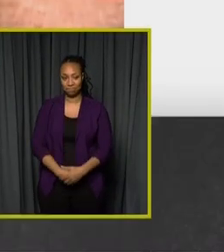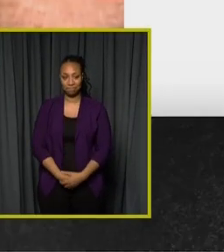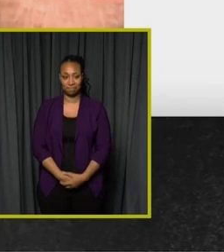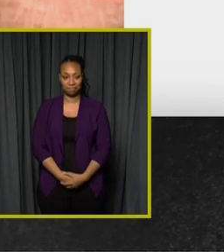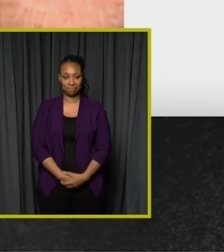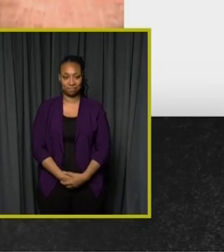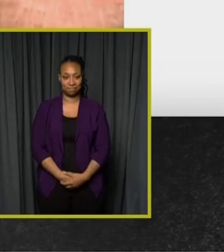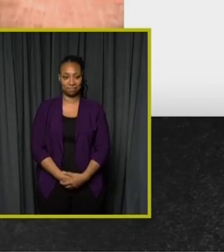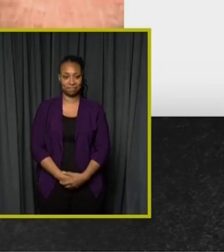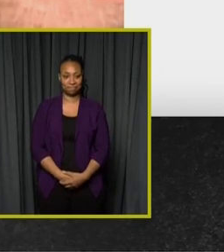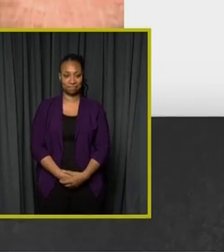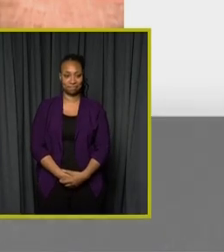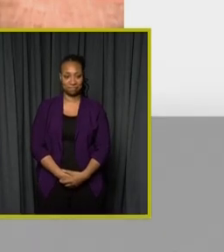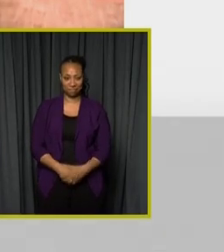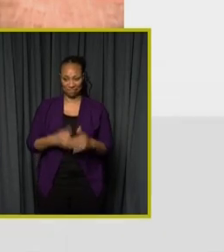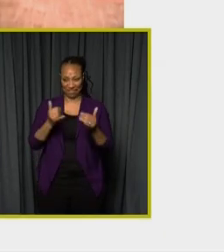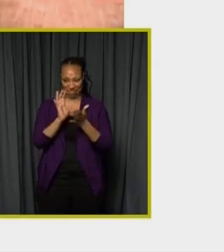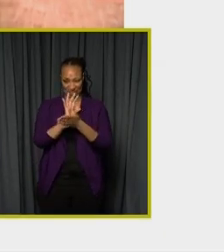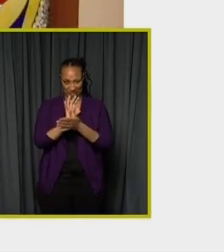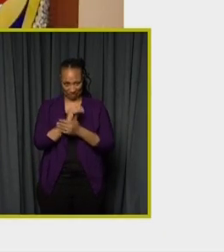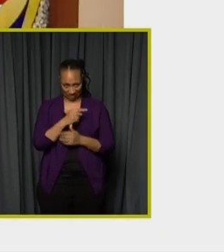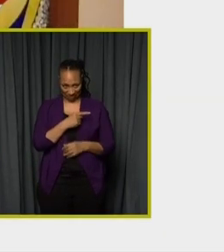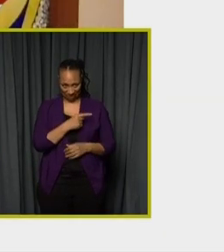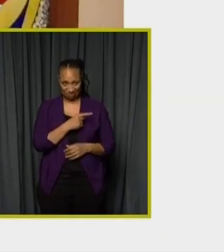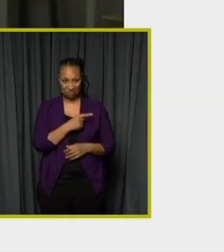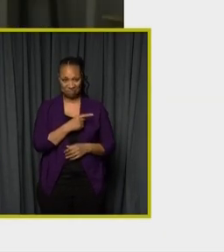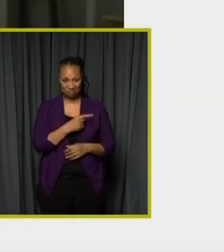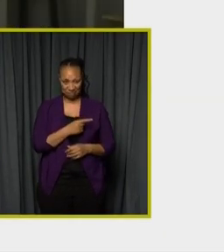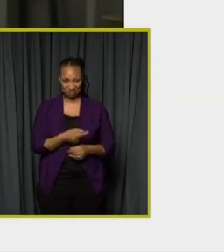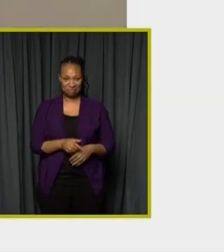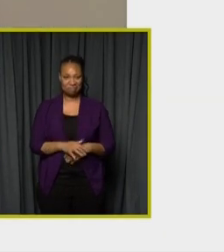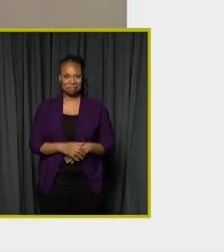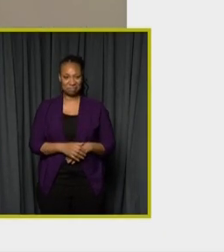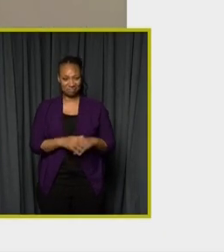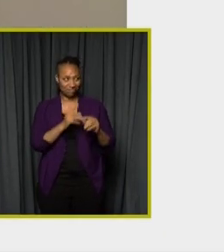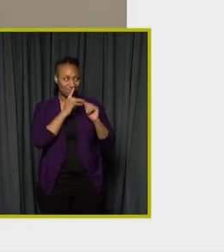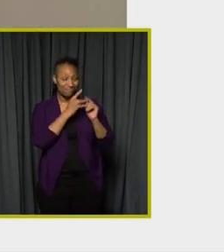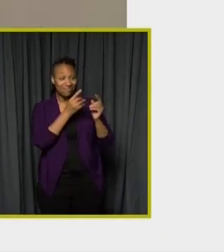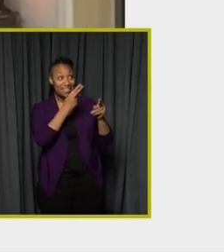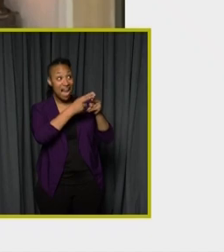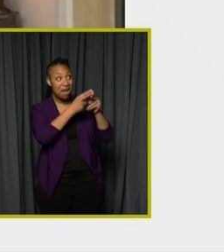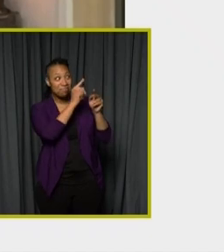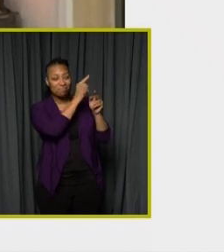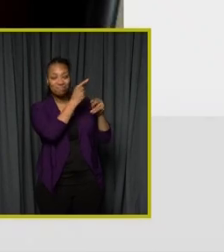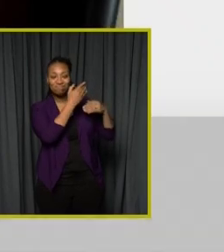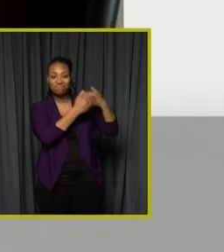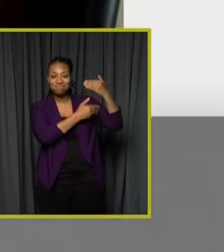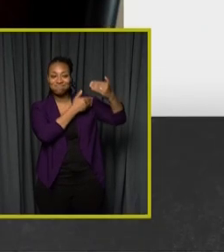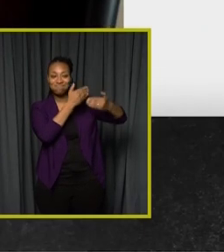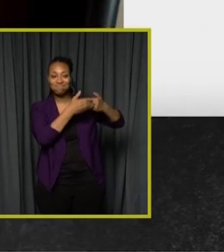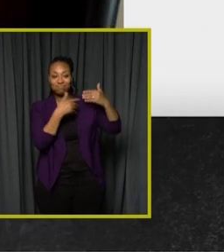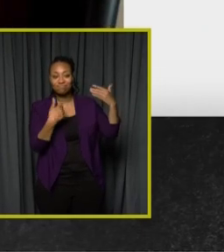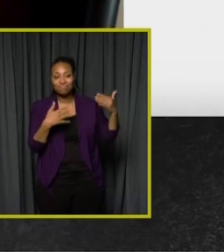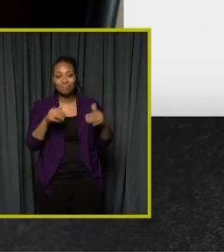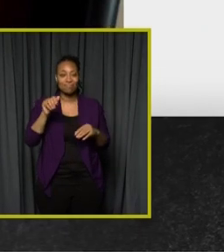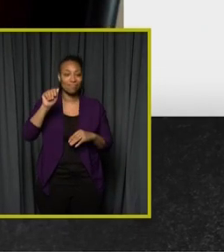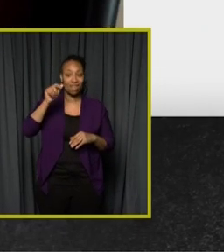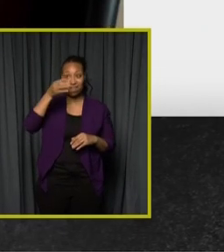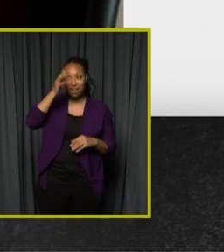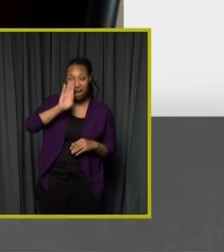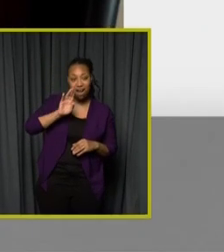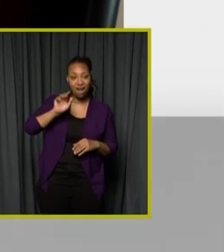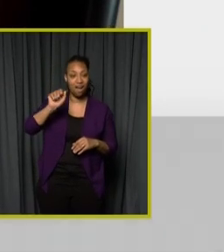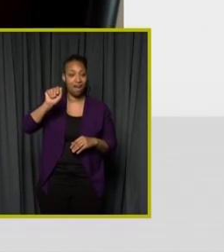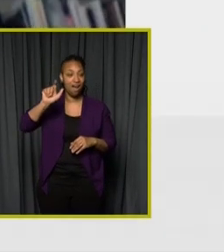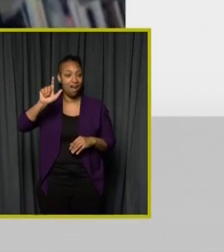We come with many names for the holy. God. Allah. Its Spirit. Brahman. And those too